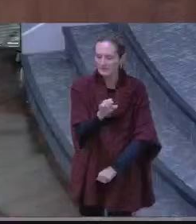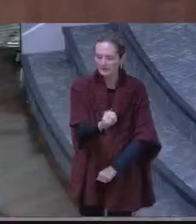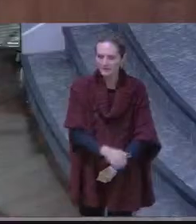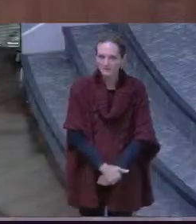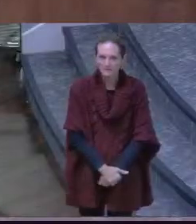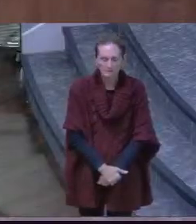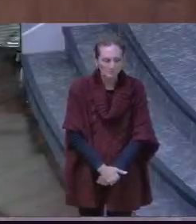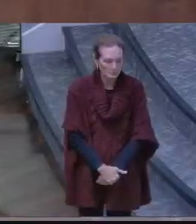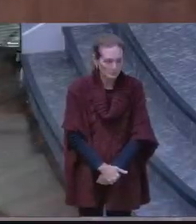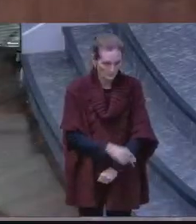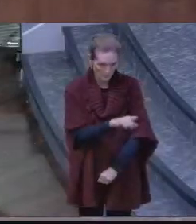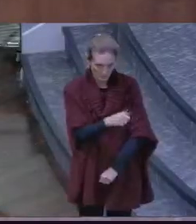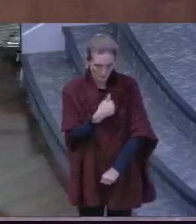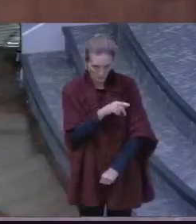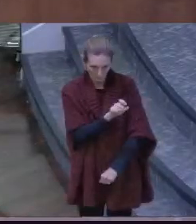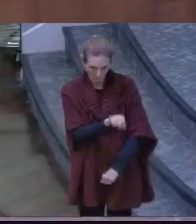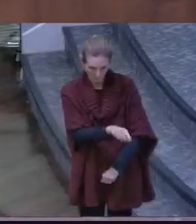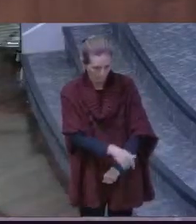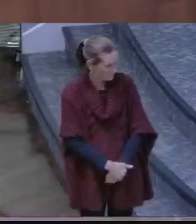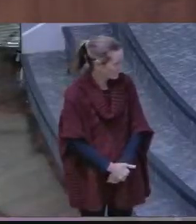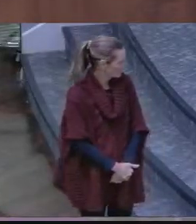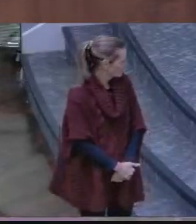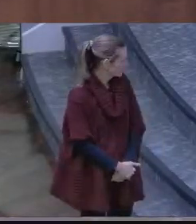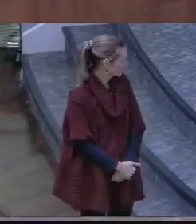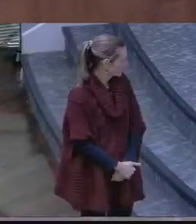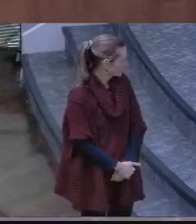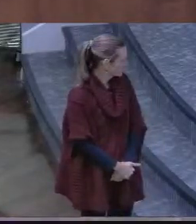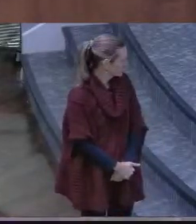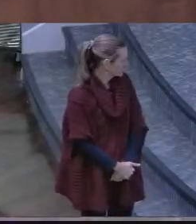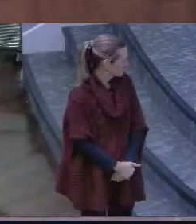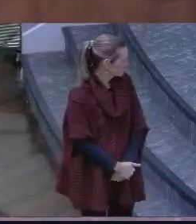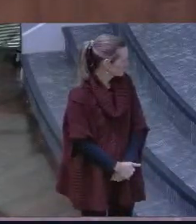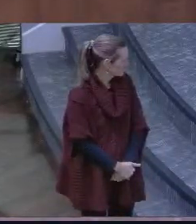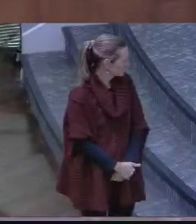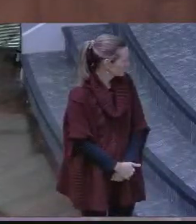You had a question? Yes, on the